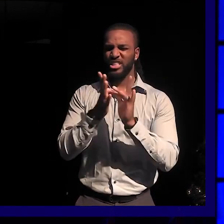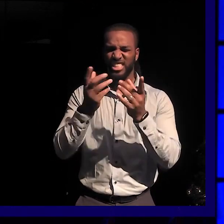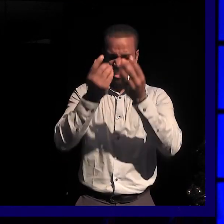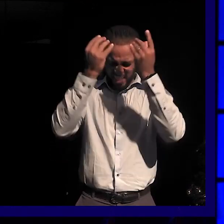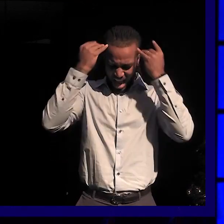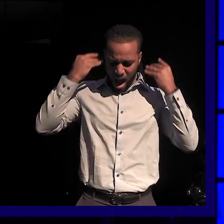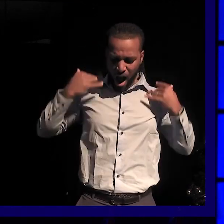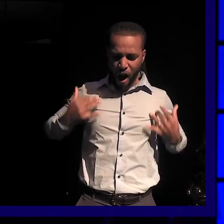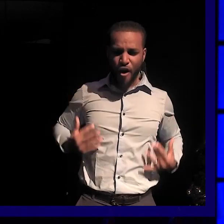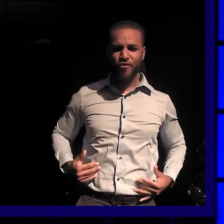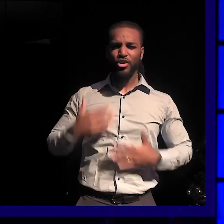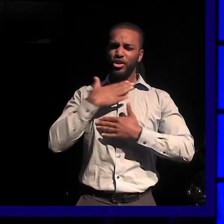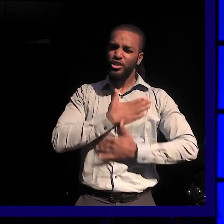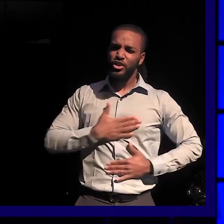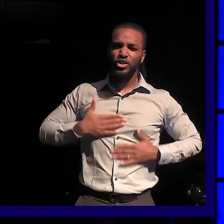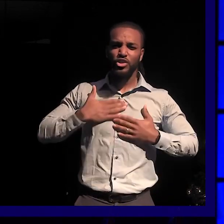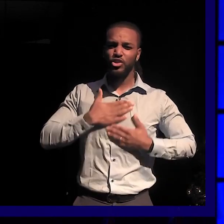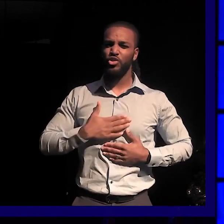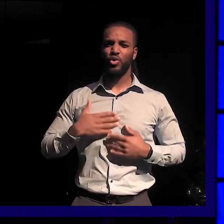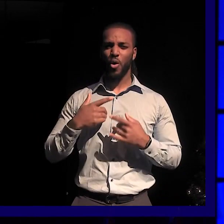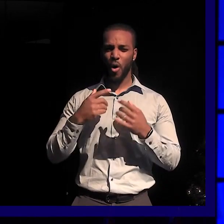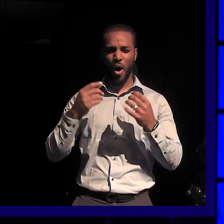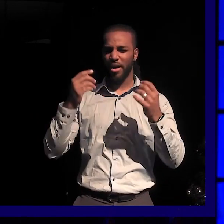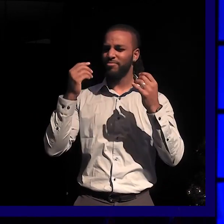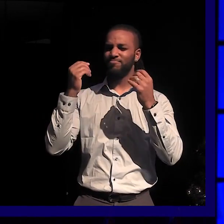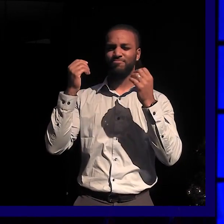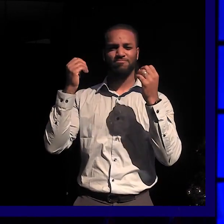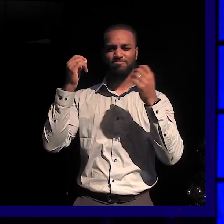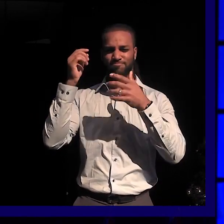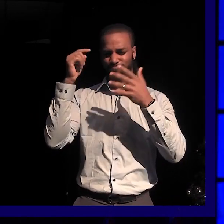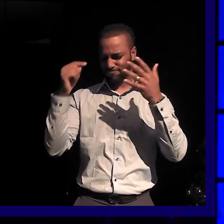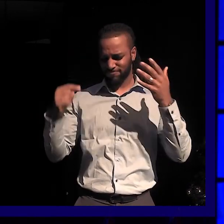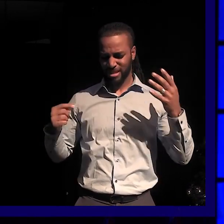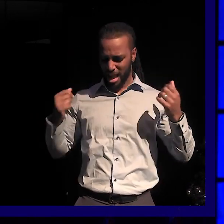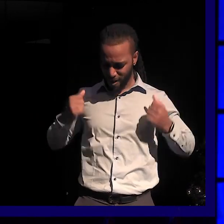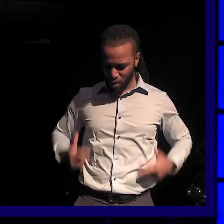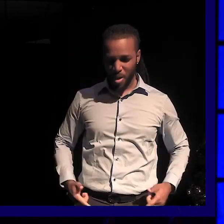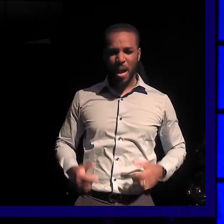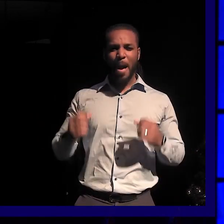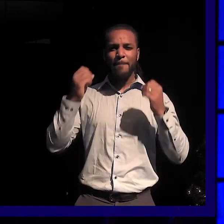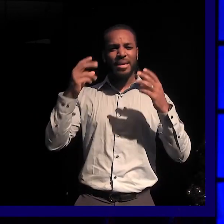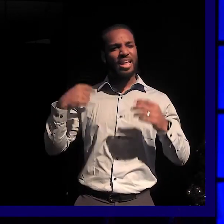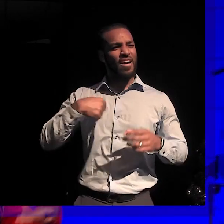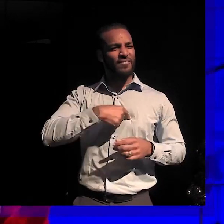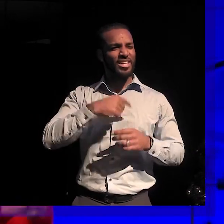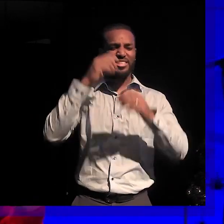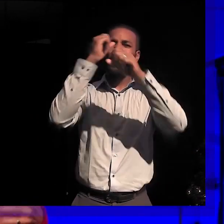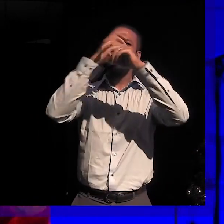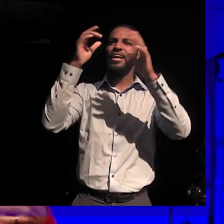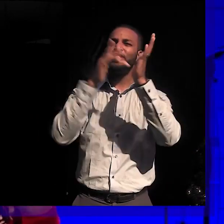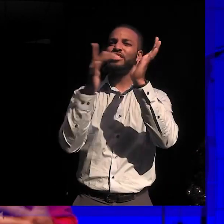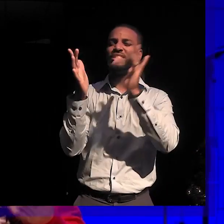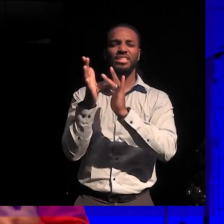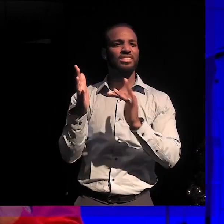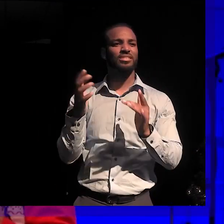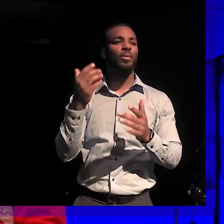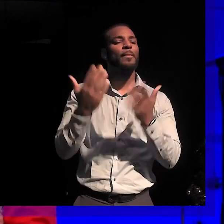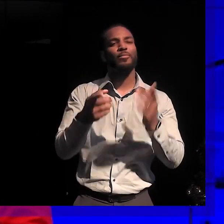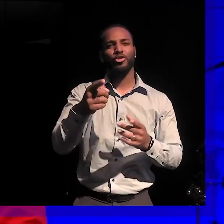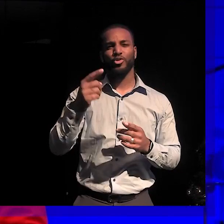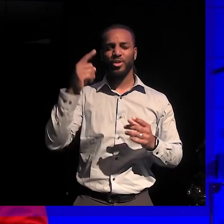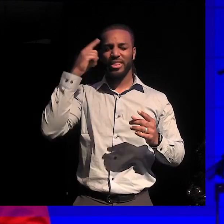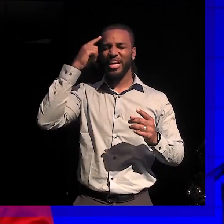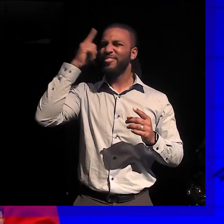joy. He oozes joy. He flows through with joy. Again, many of us picture Jesus as, I don't know about you, but maybe you picture